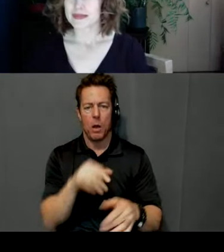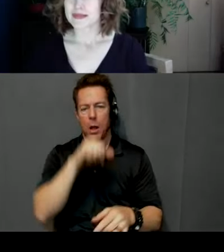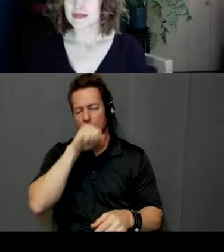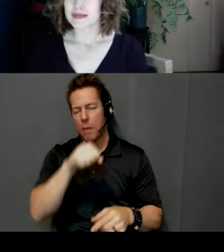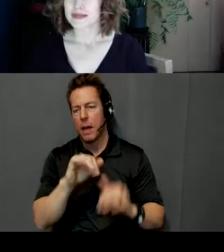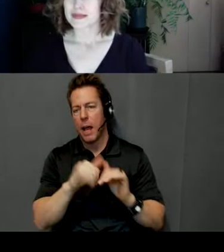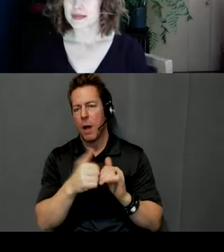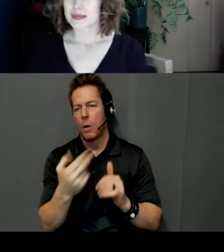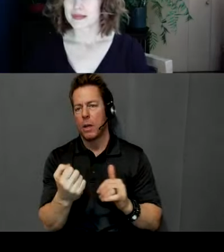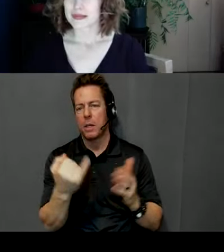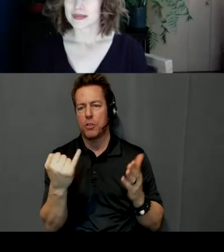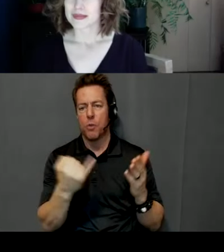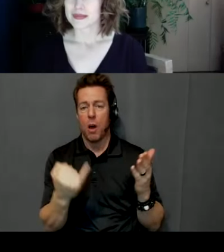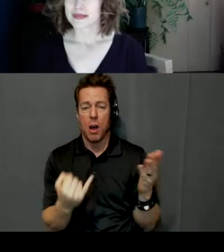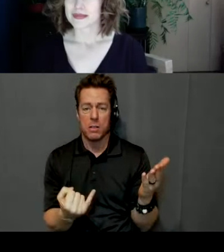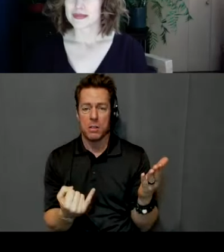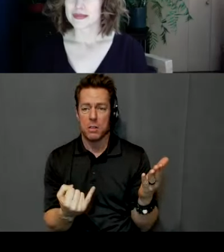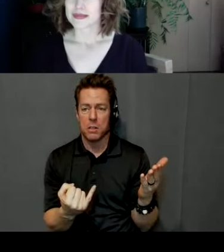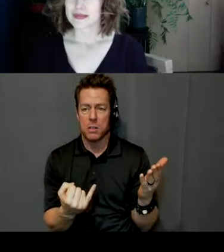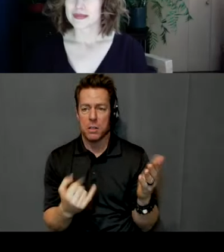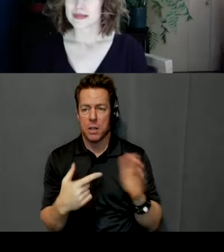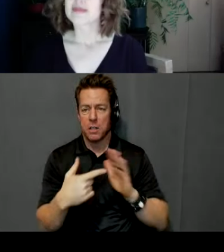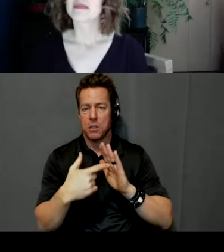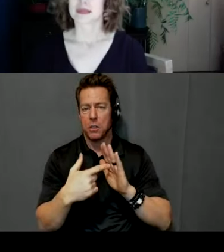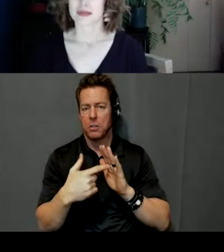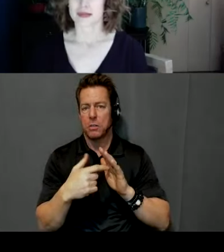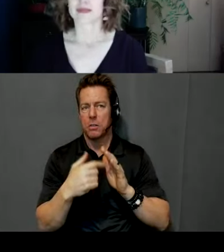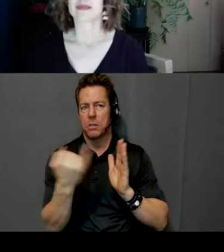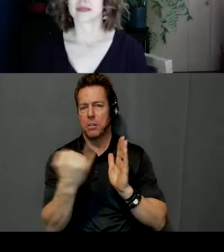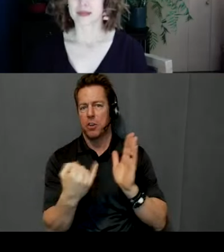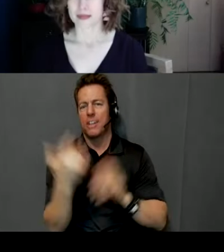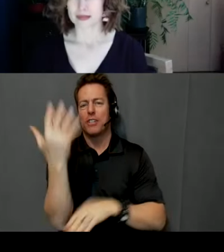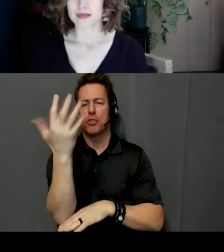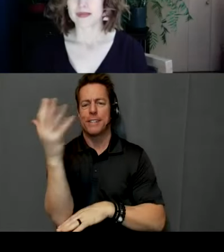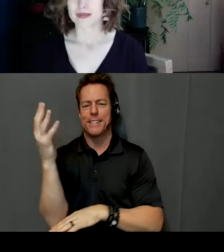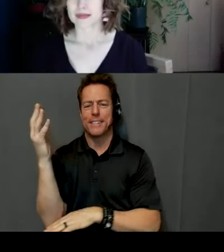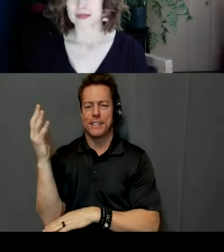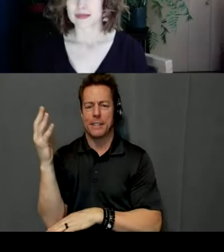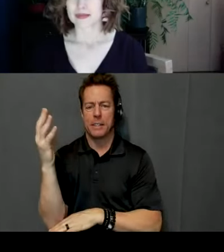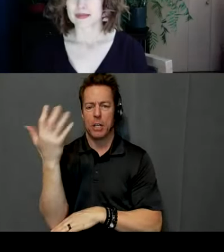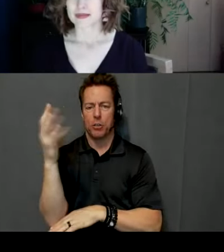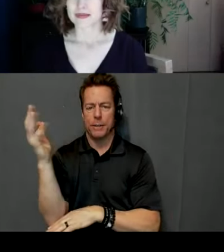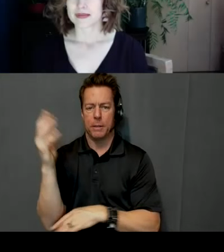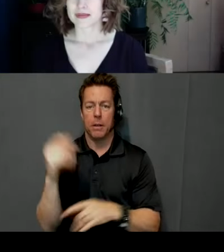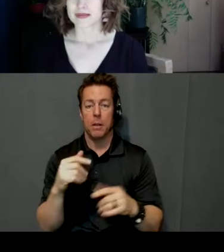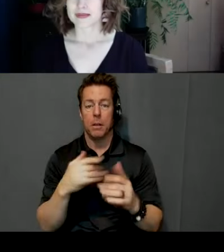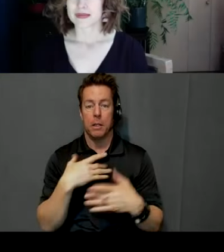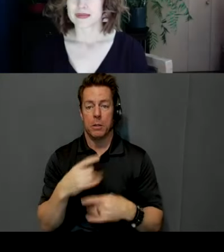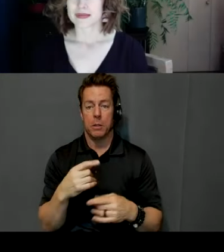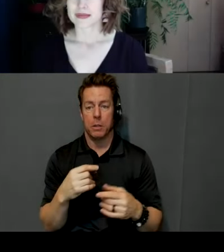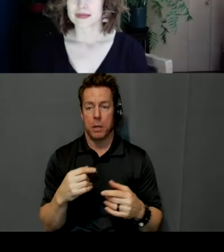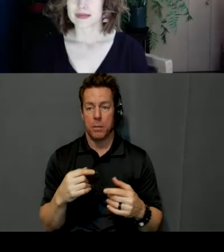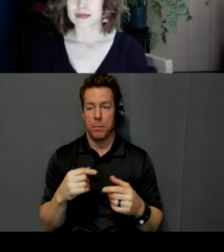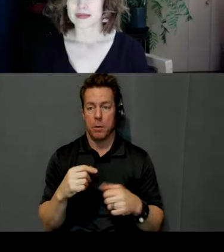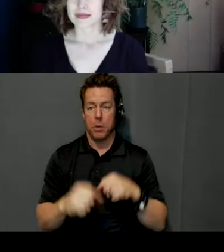he draws and renders trees. And it's interesting because as I'm riding the